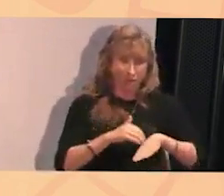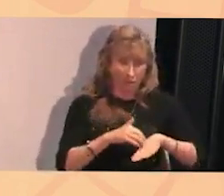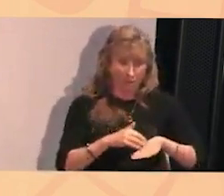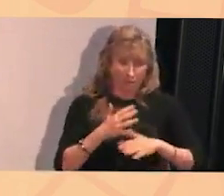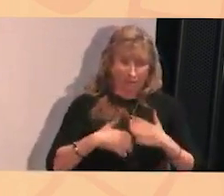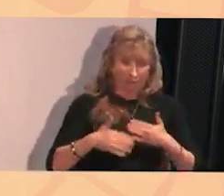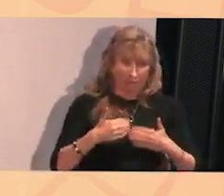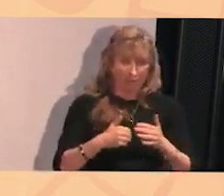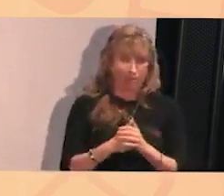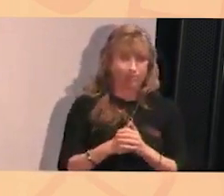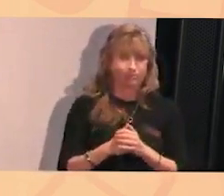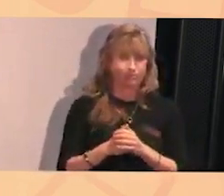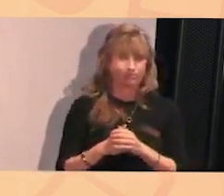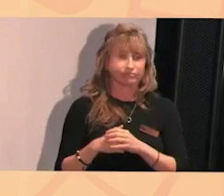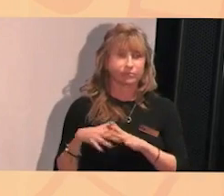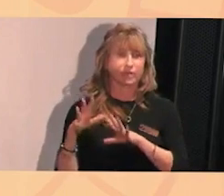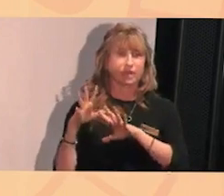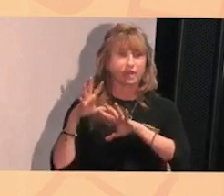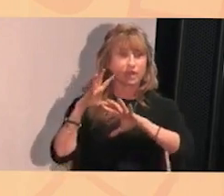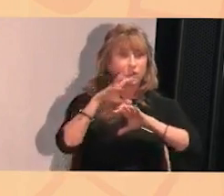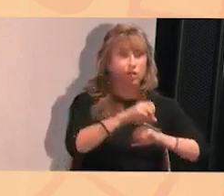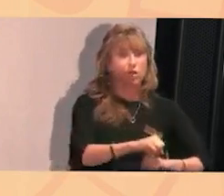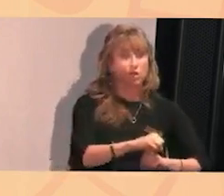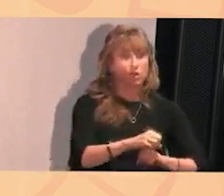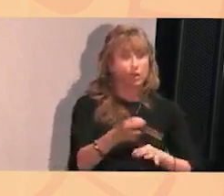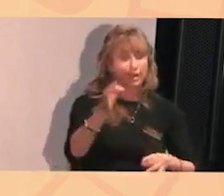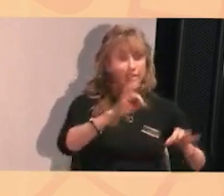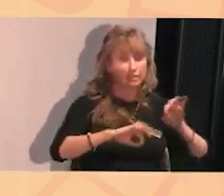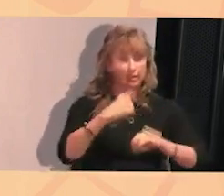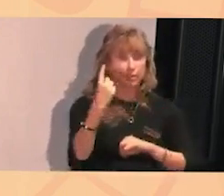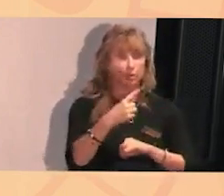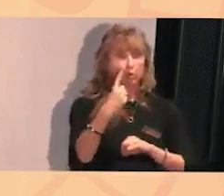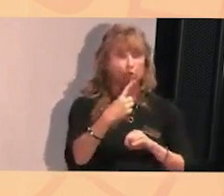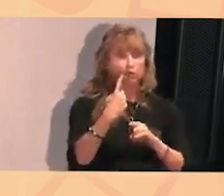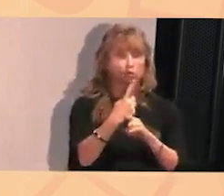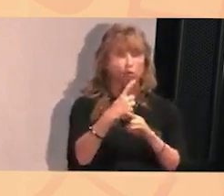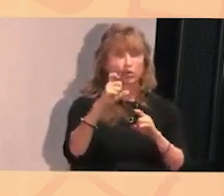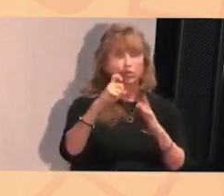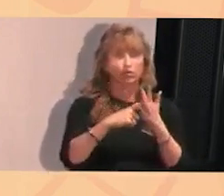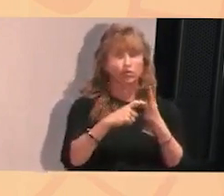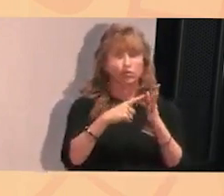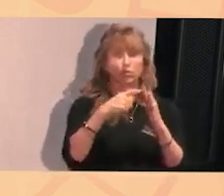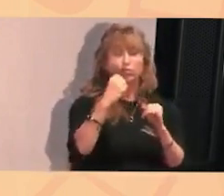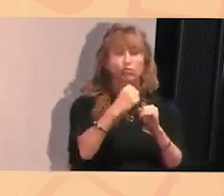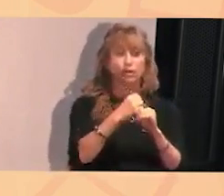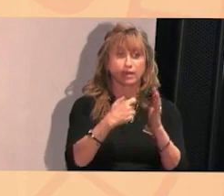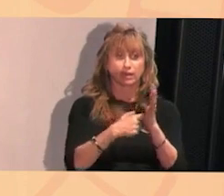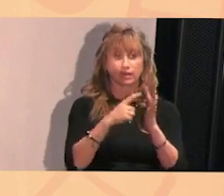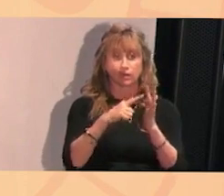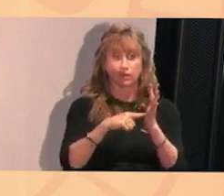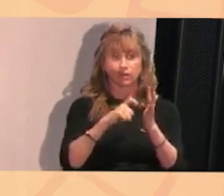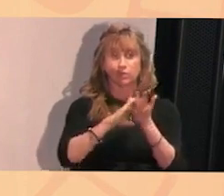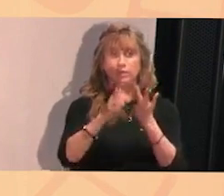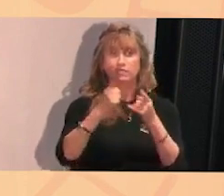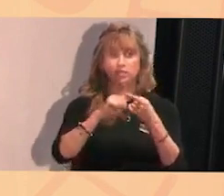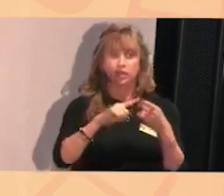The colonial experiment that Craig Ritchie talks about briefly and others have talked about has had a direct impact on the